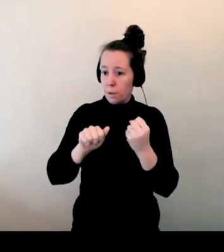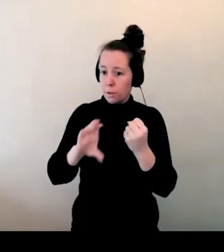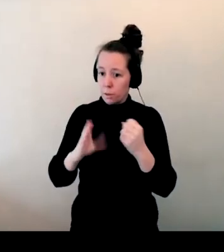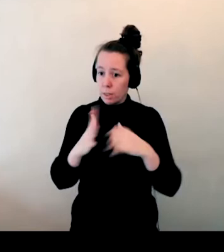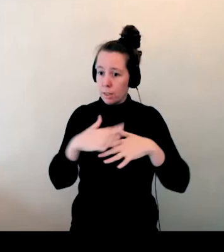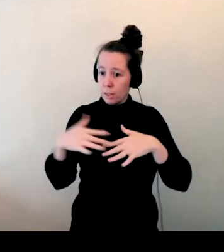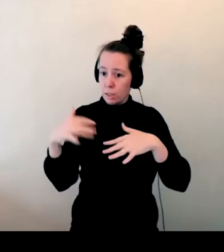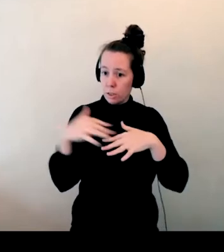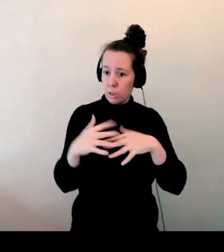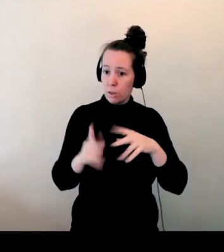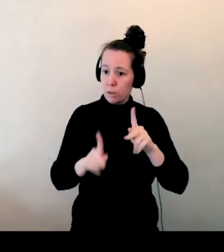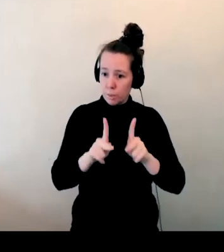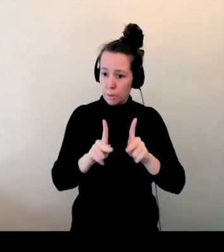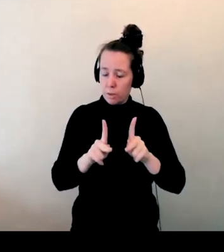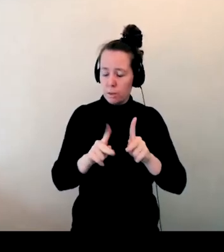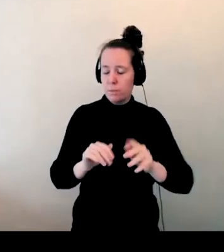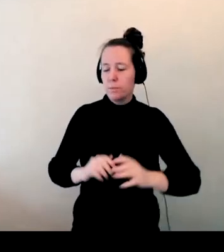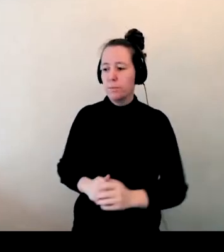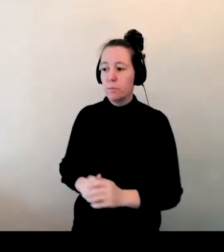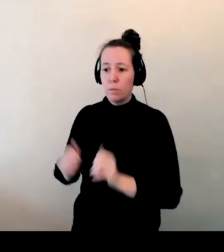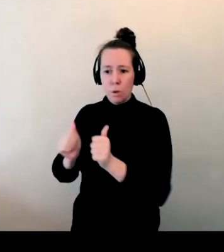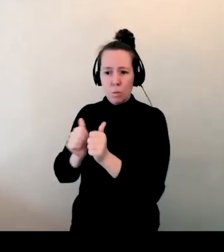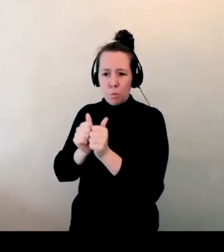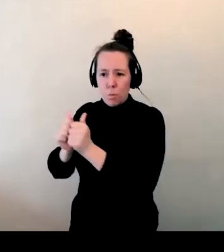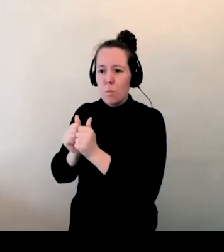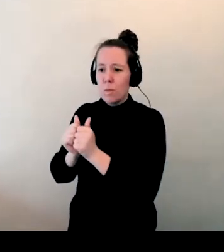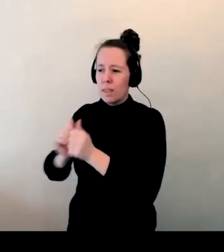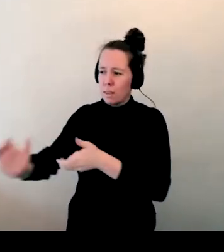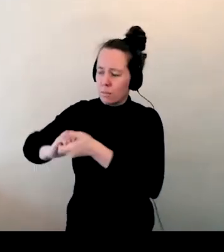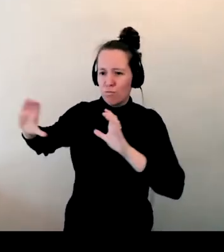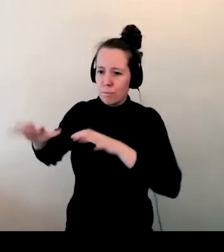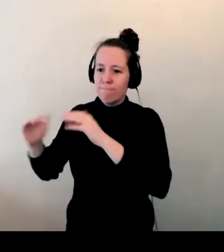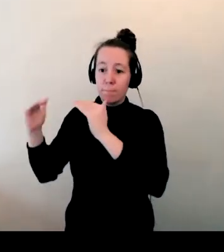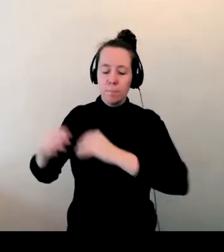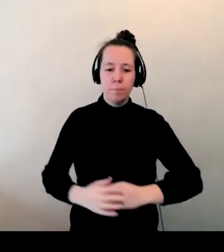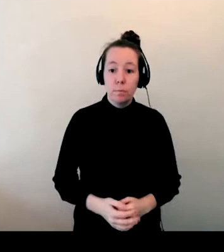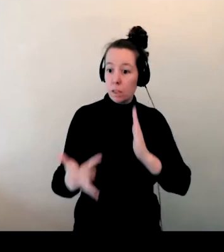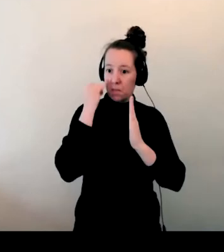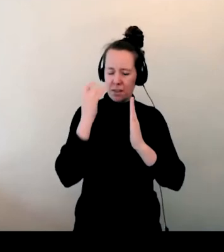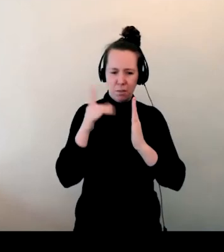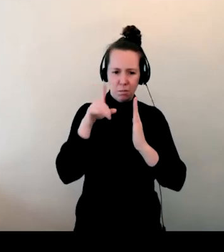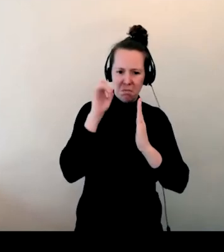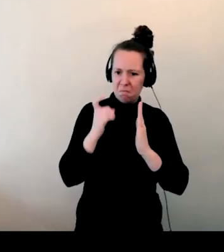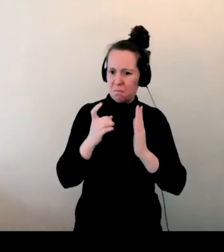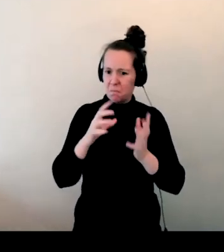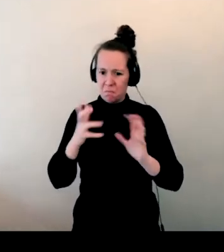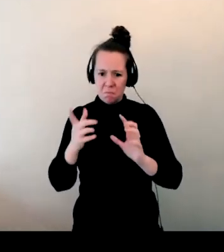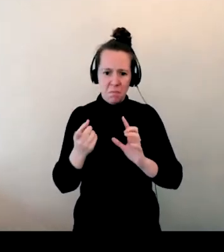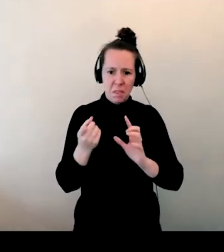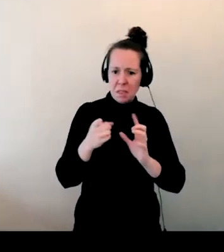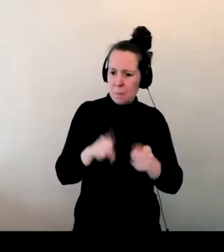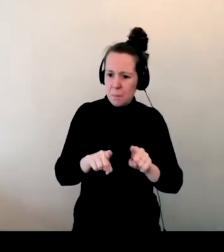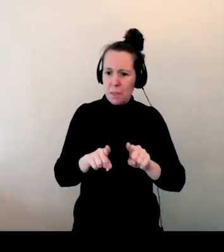alongside one another. Now to some technical stuff. If you are having difficulties with Zoom or any other tech-related